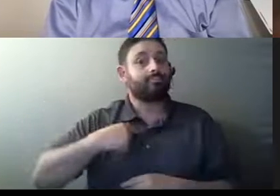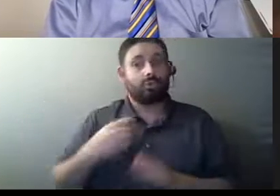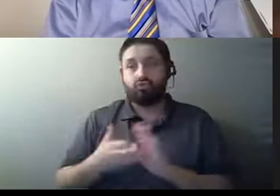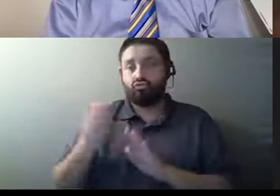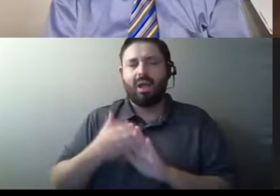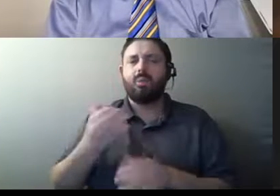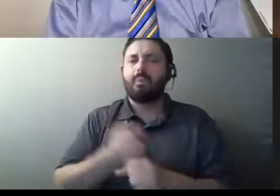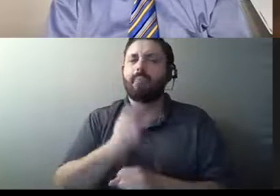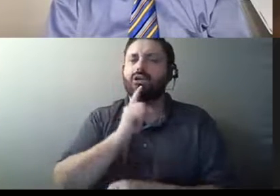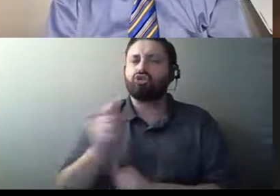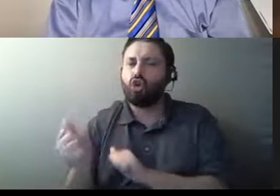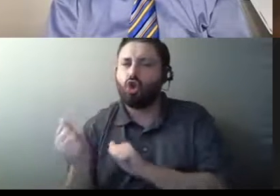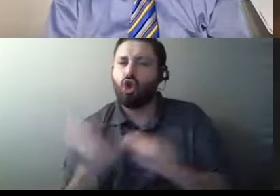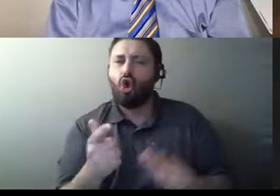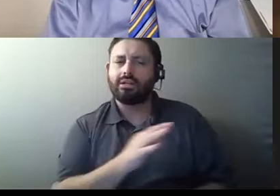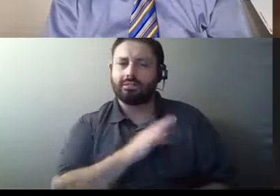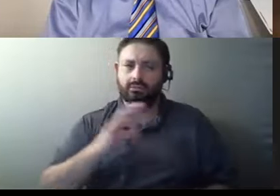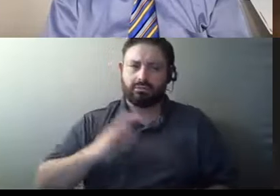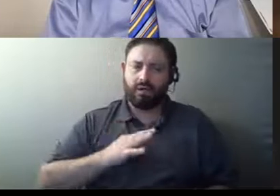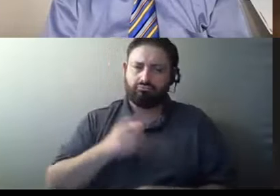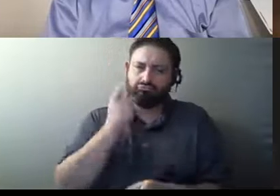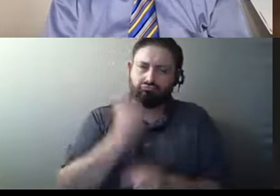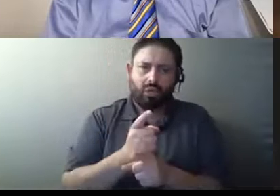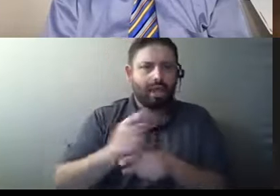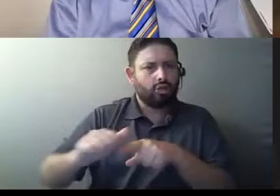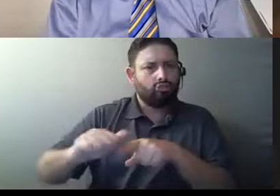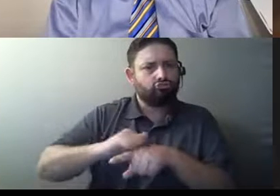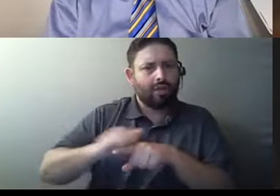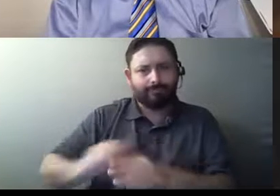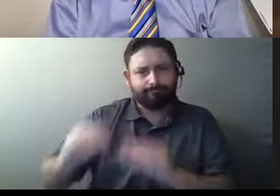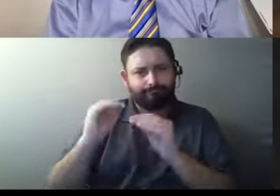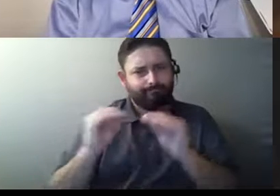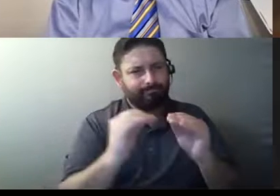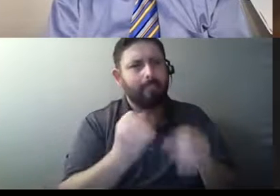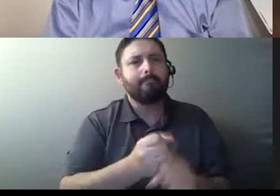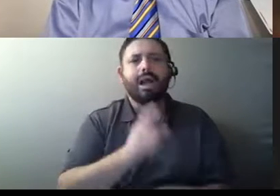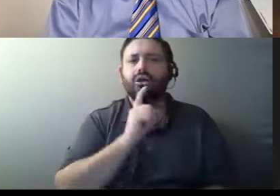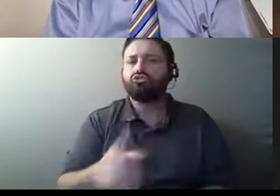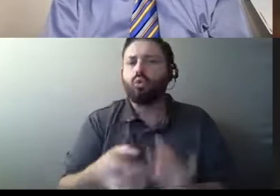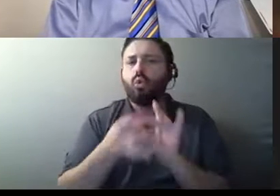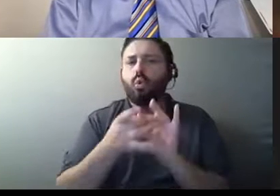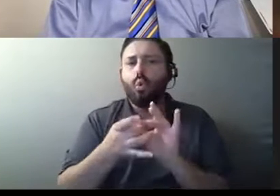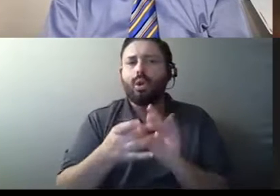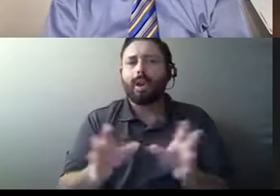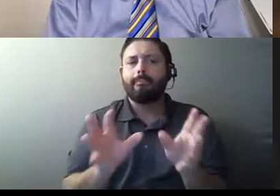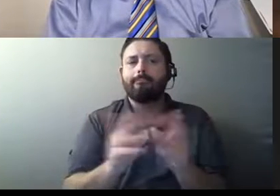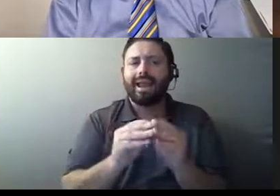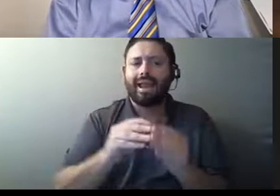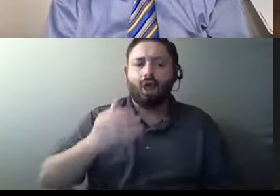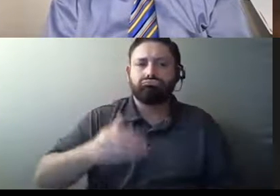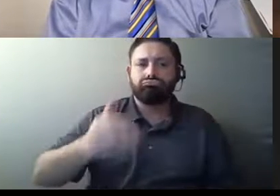staff member is trained properly. We make sure that we are coordinating meetings on a regular basis